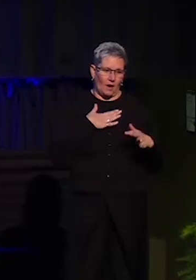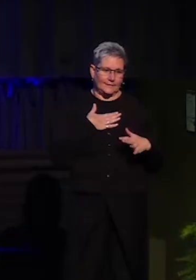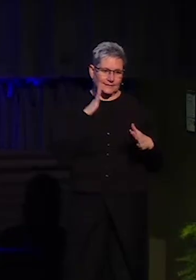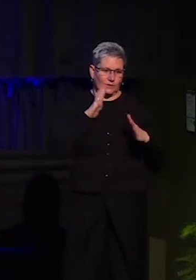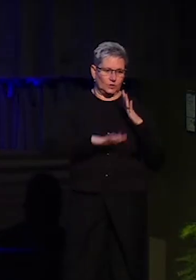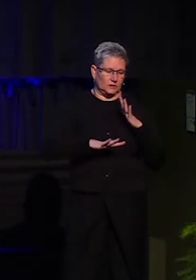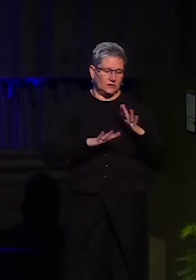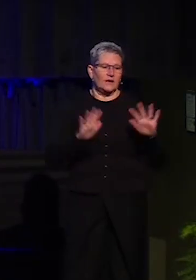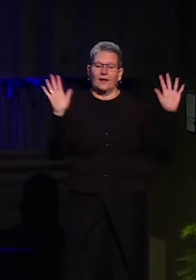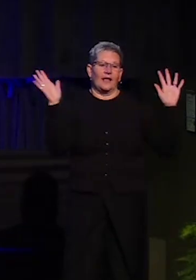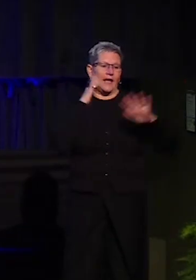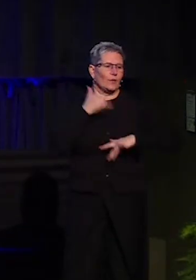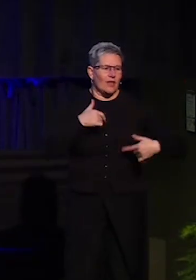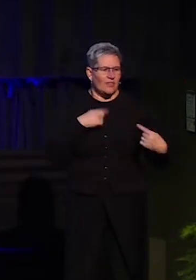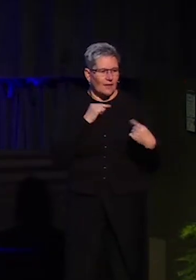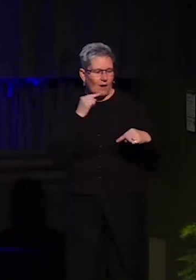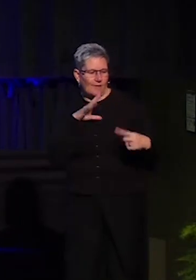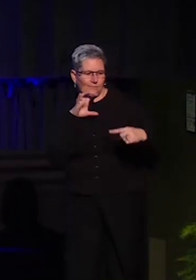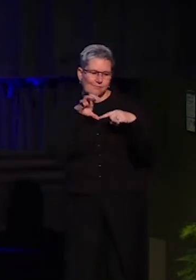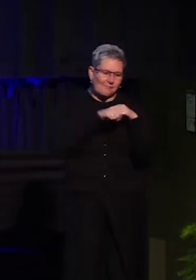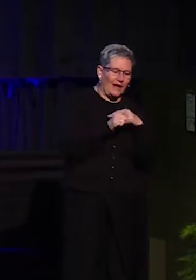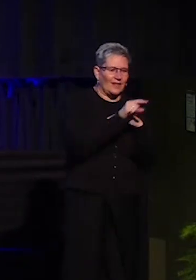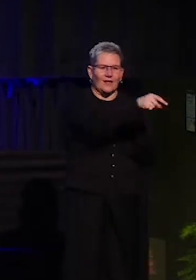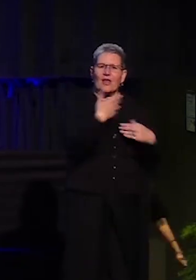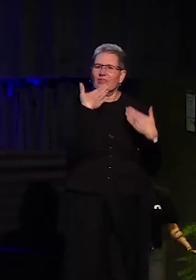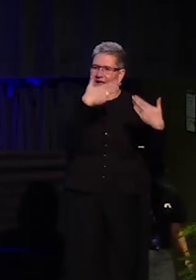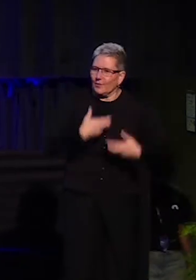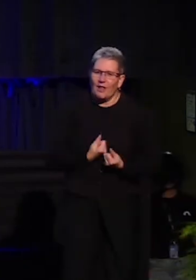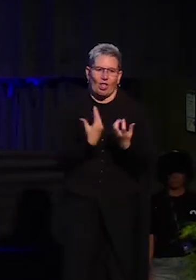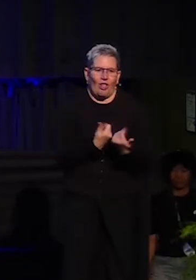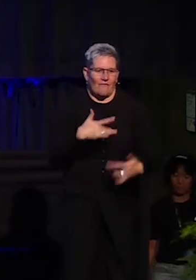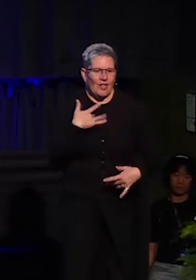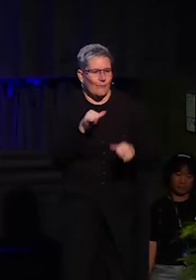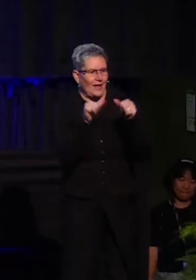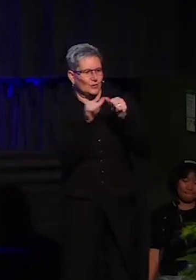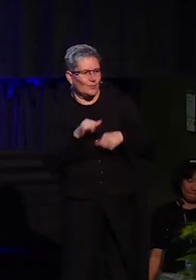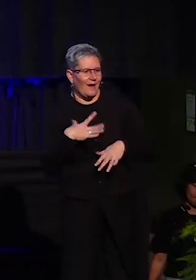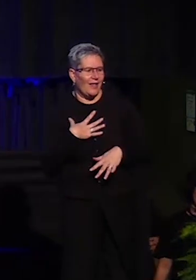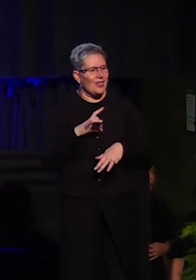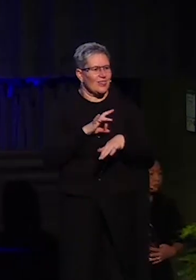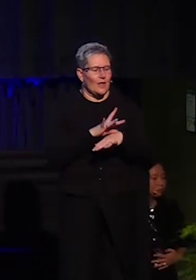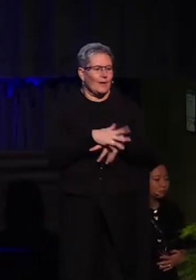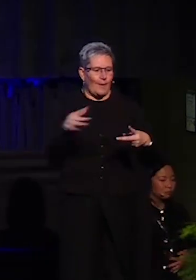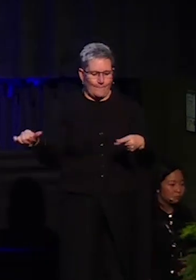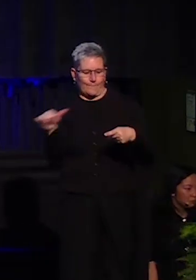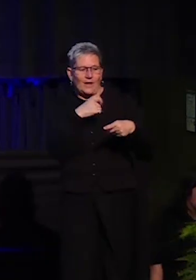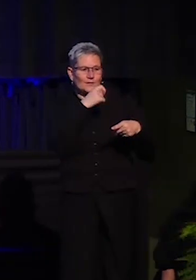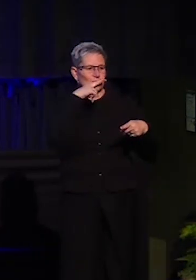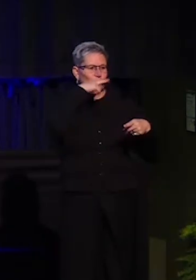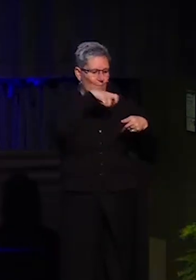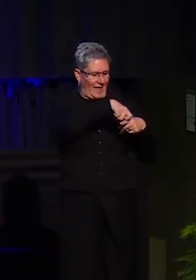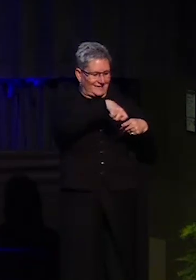Anyway, that's my arch nemesis. Thank you for that little bit of therapy. I needed to get that out. Back to toothpaste. Do you know what the